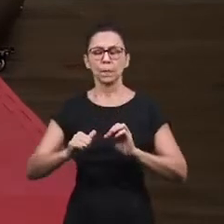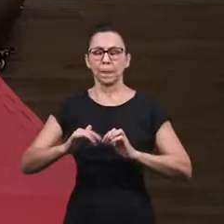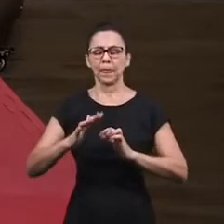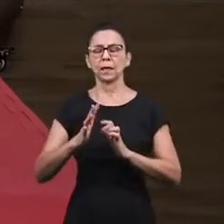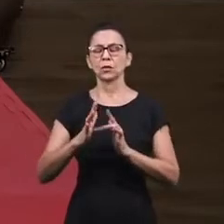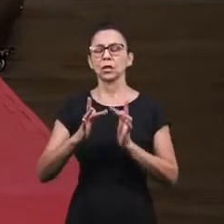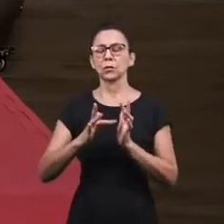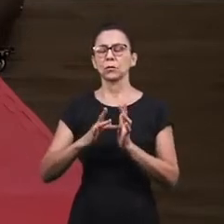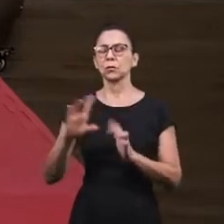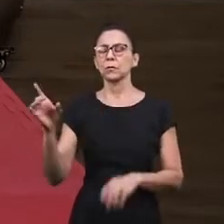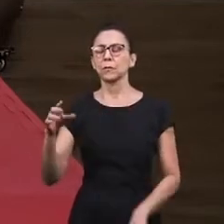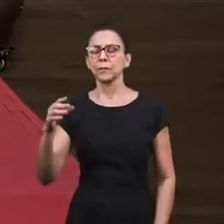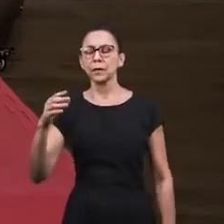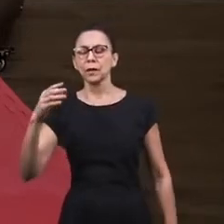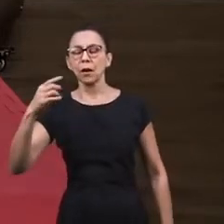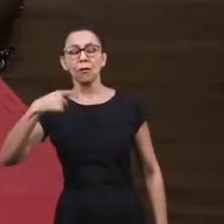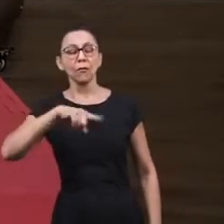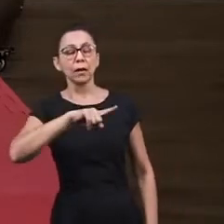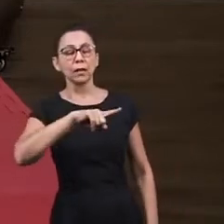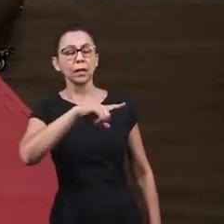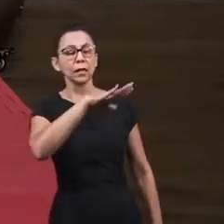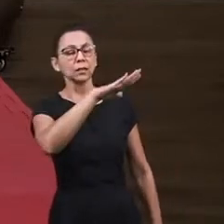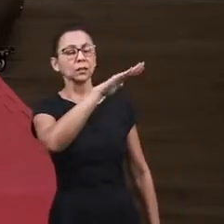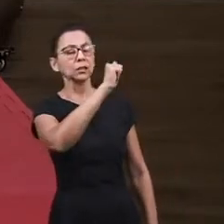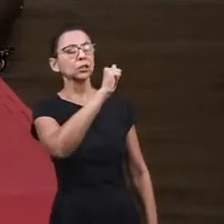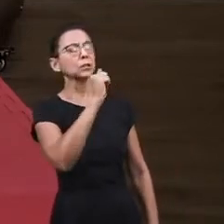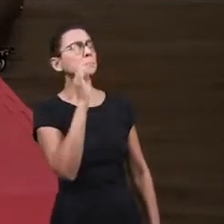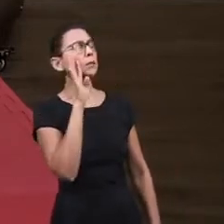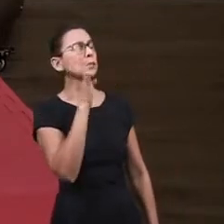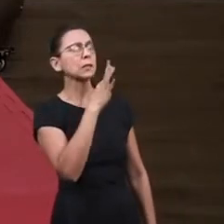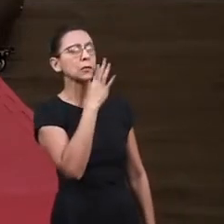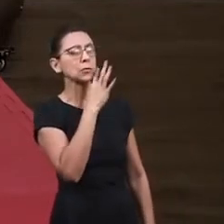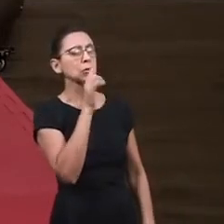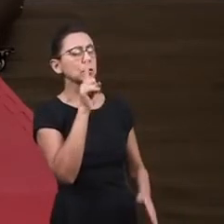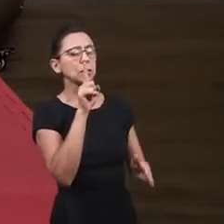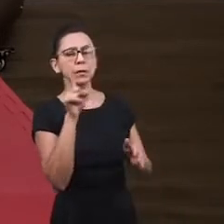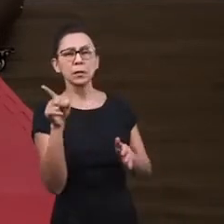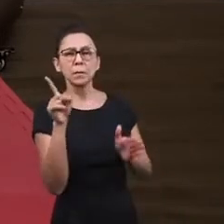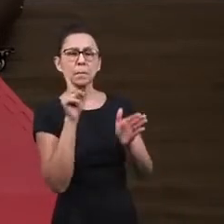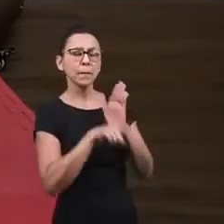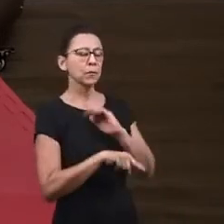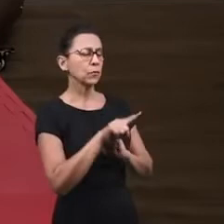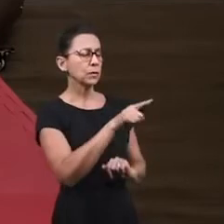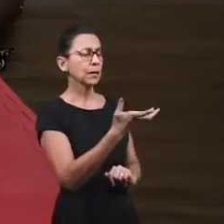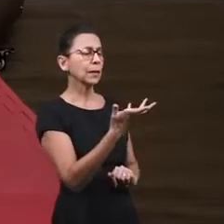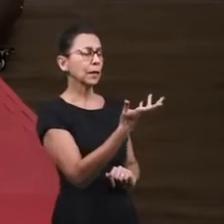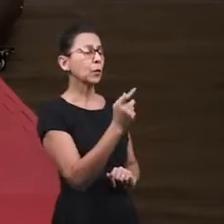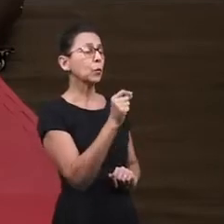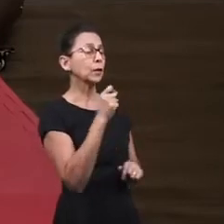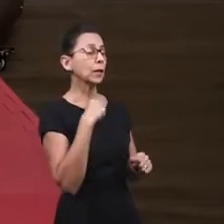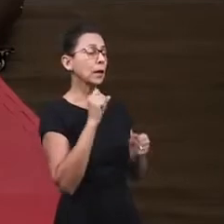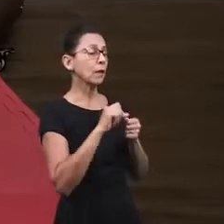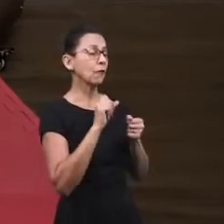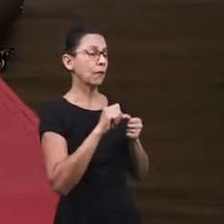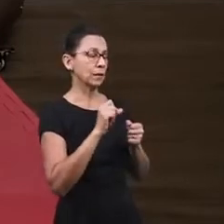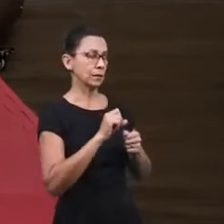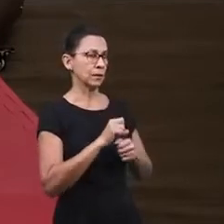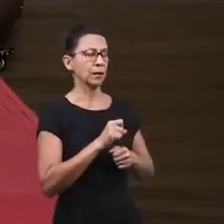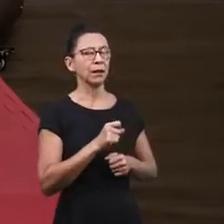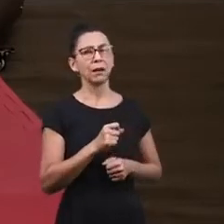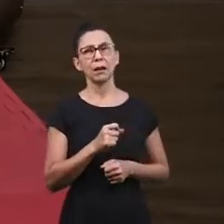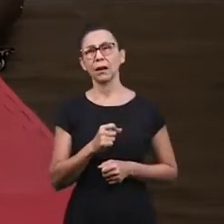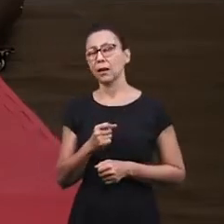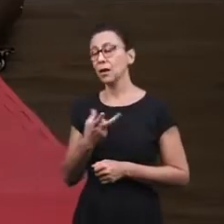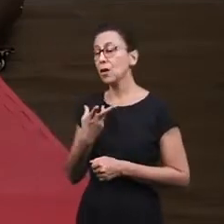them to call Bartimaeus, and he asked, Bartimaeus, what do you want me to do for you? And Bartimaeus said to